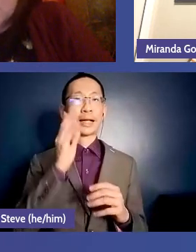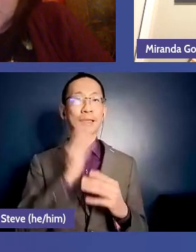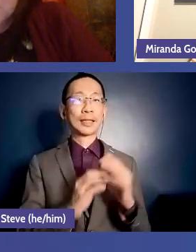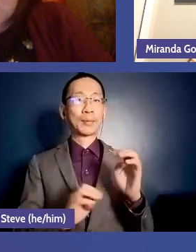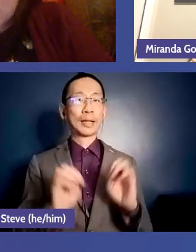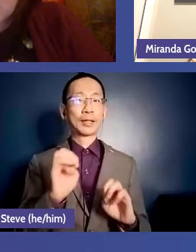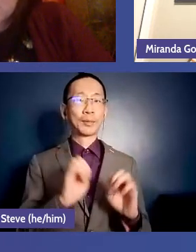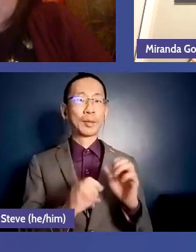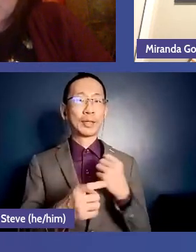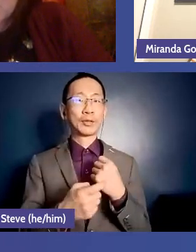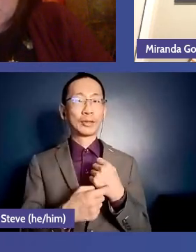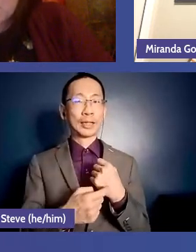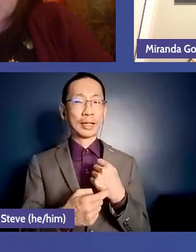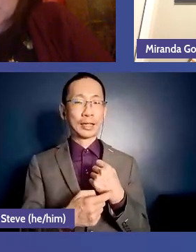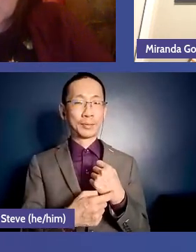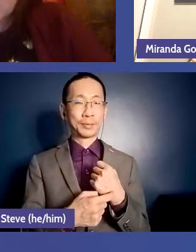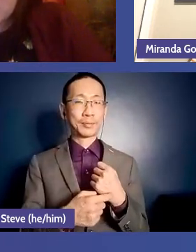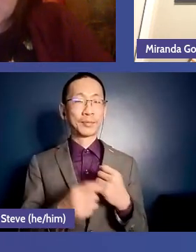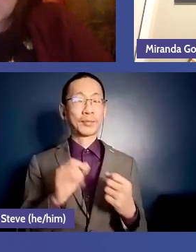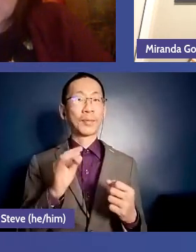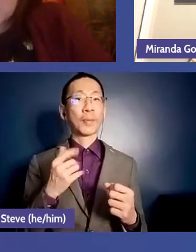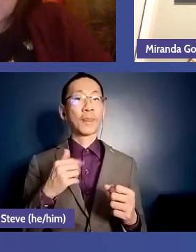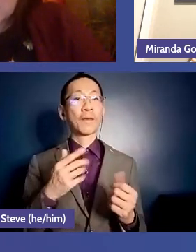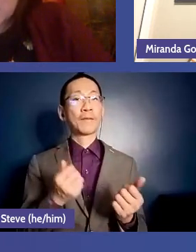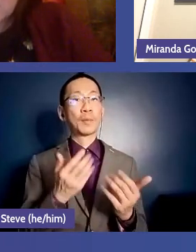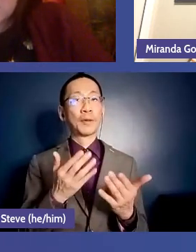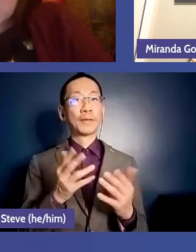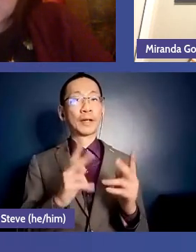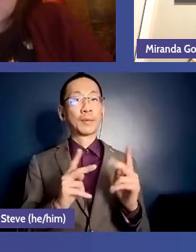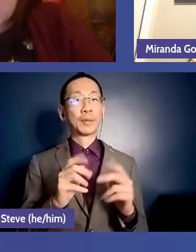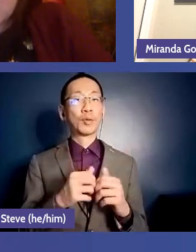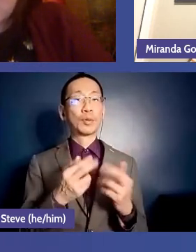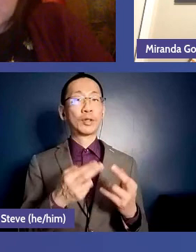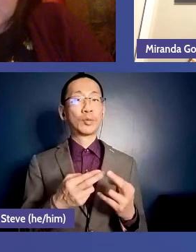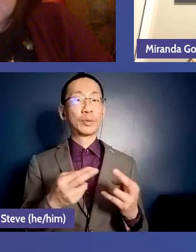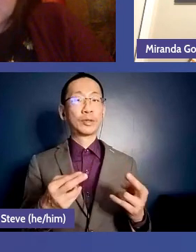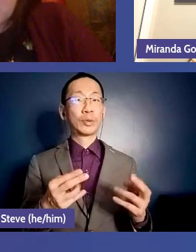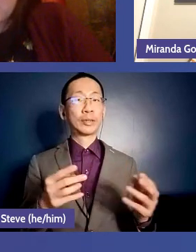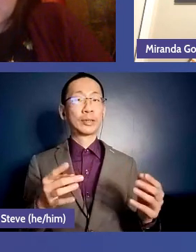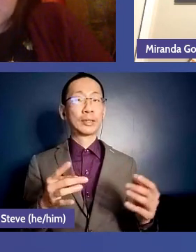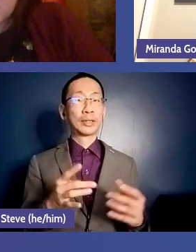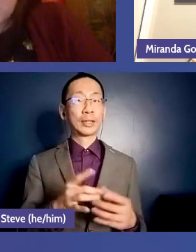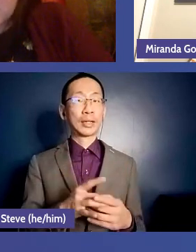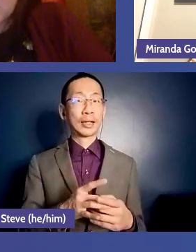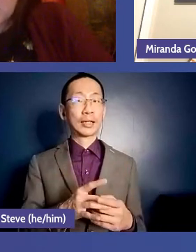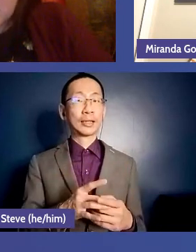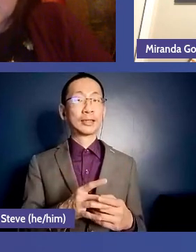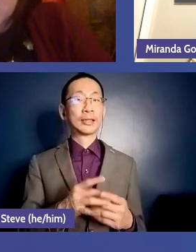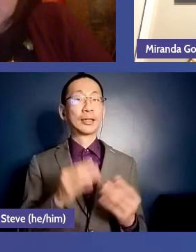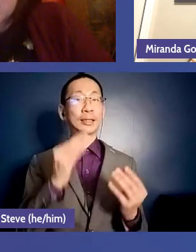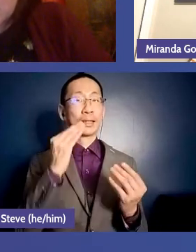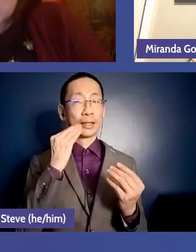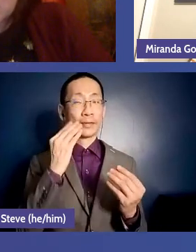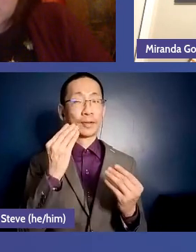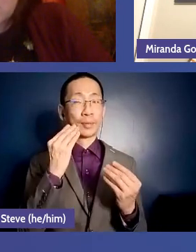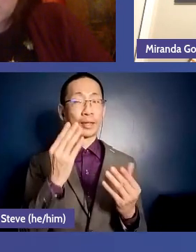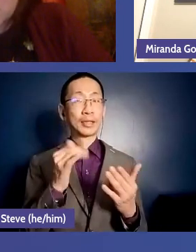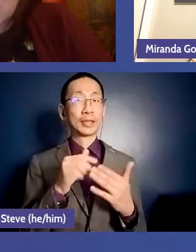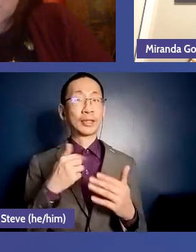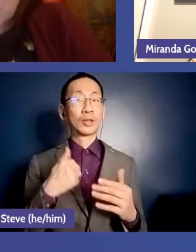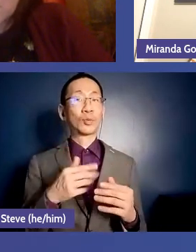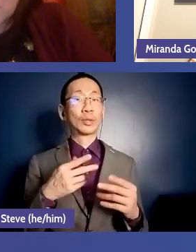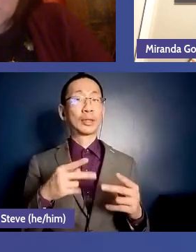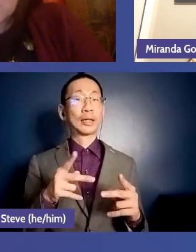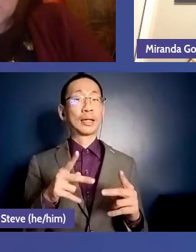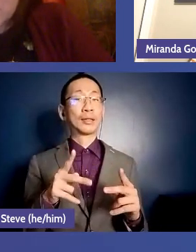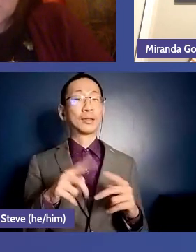time. And if we are providing people with the resources, the connections, the information, that we allow them to